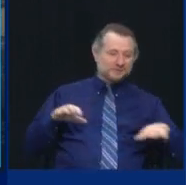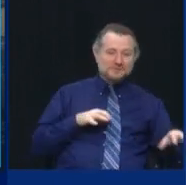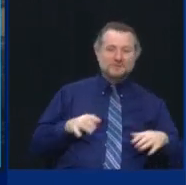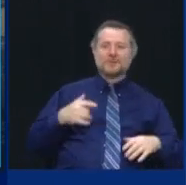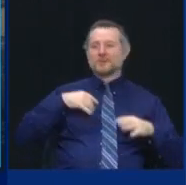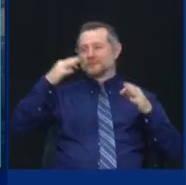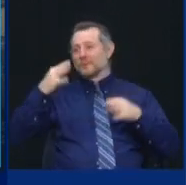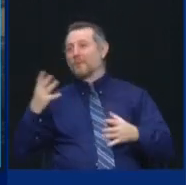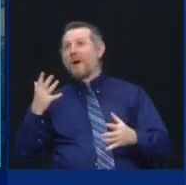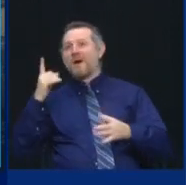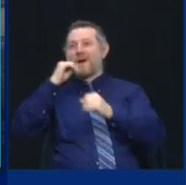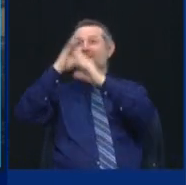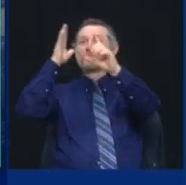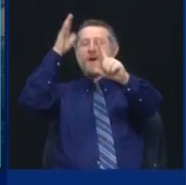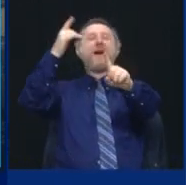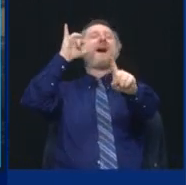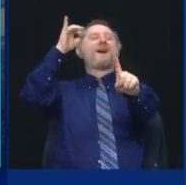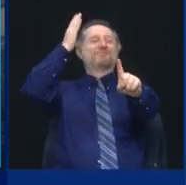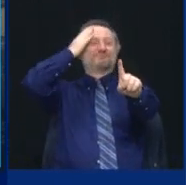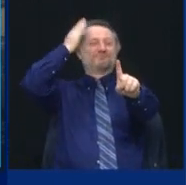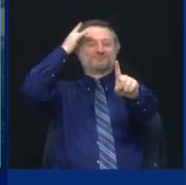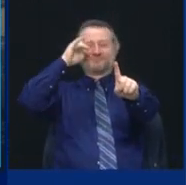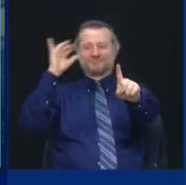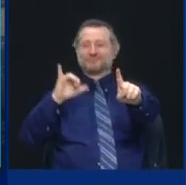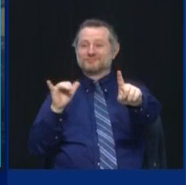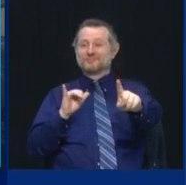And what Radio City Music Hall says is,